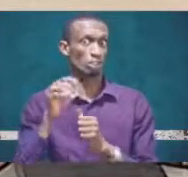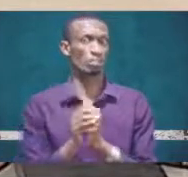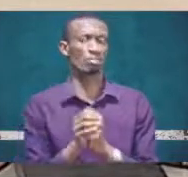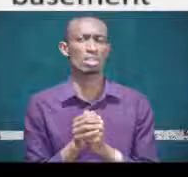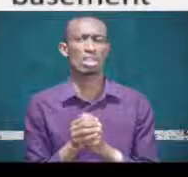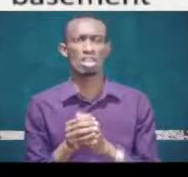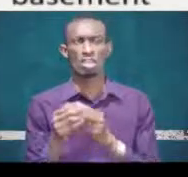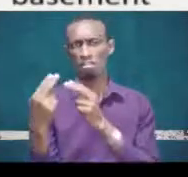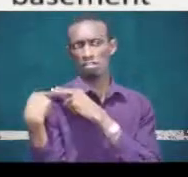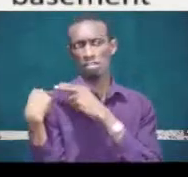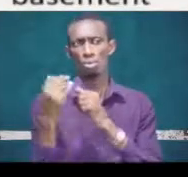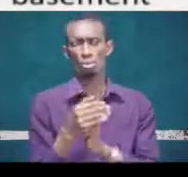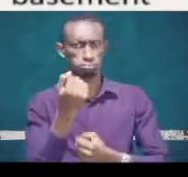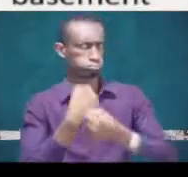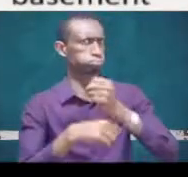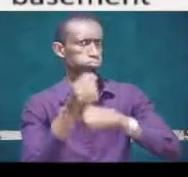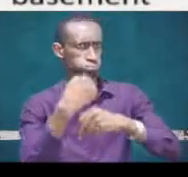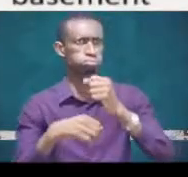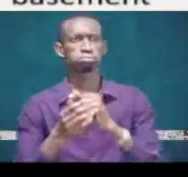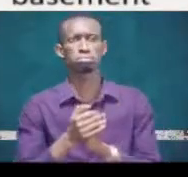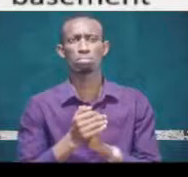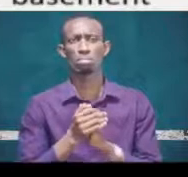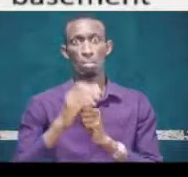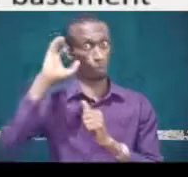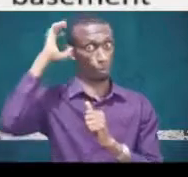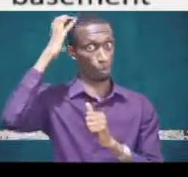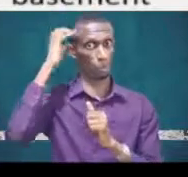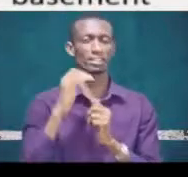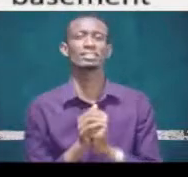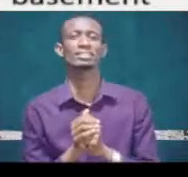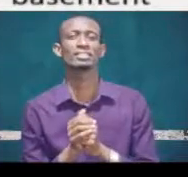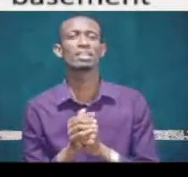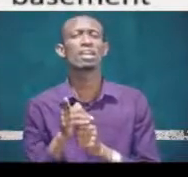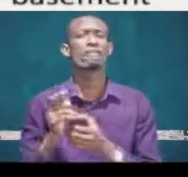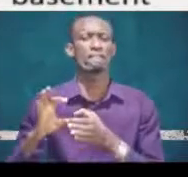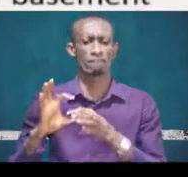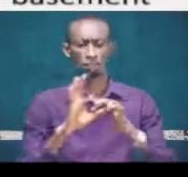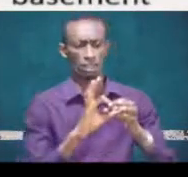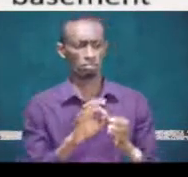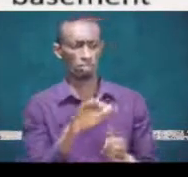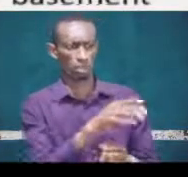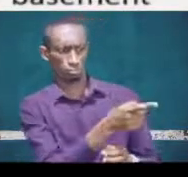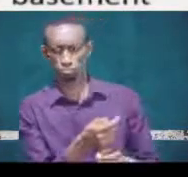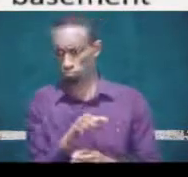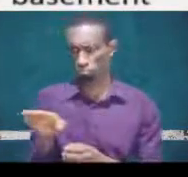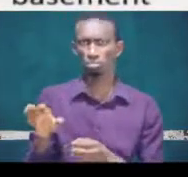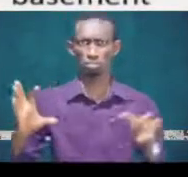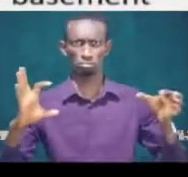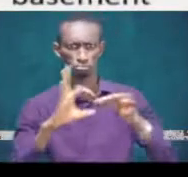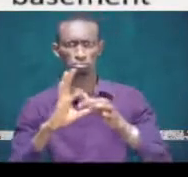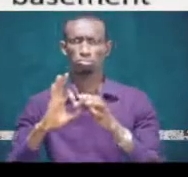another. These nerve tissues are found in the brain, spinal cord, and